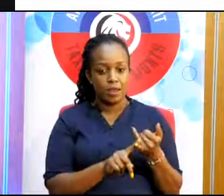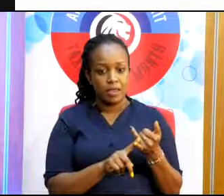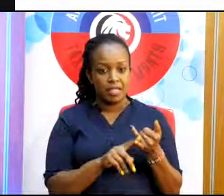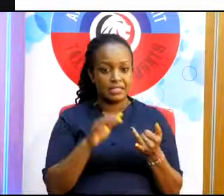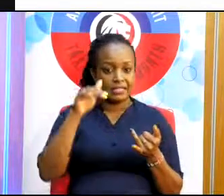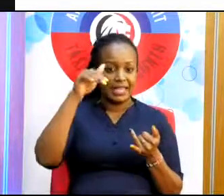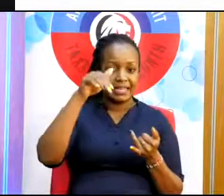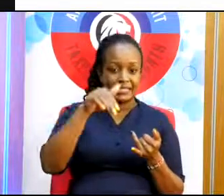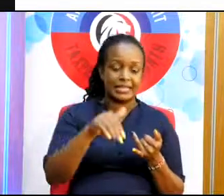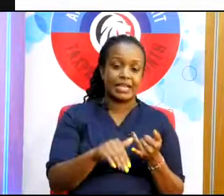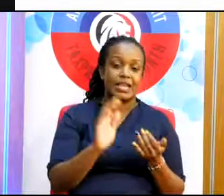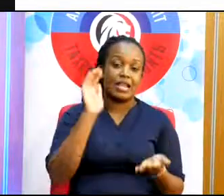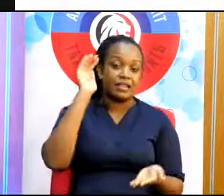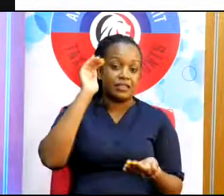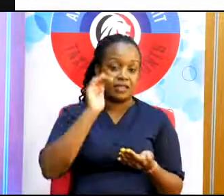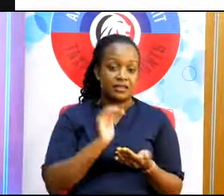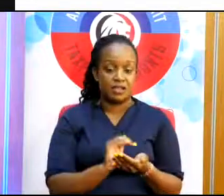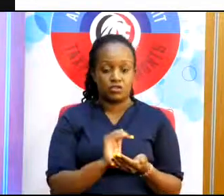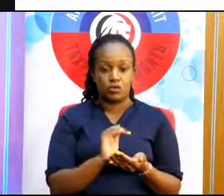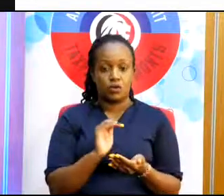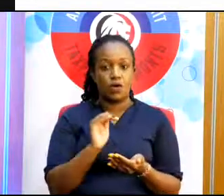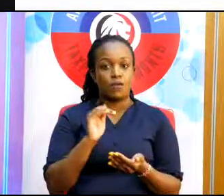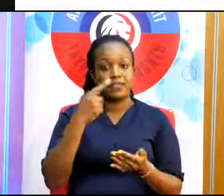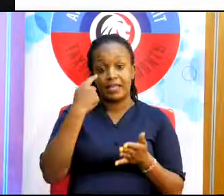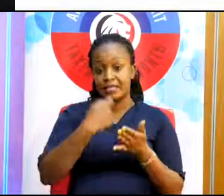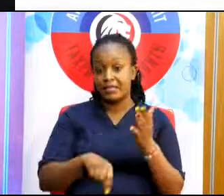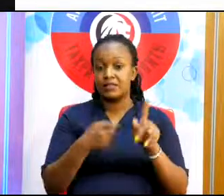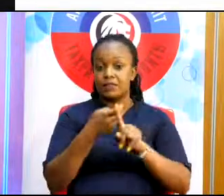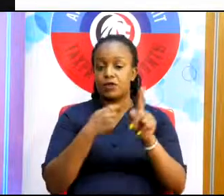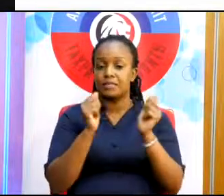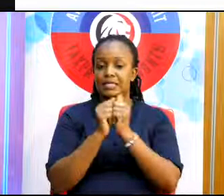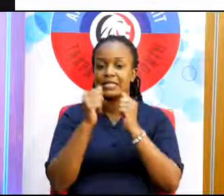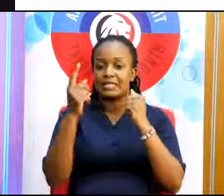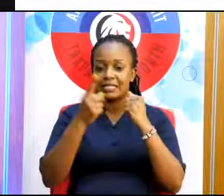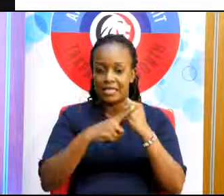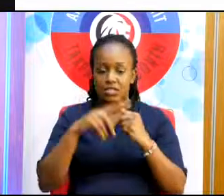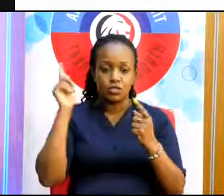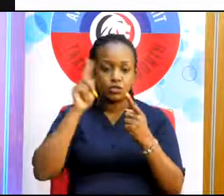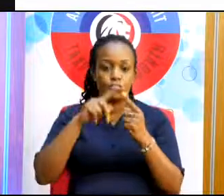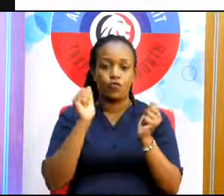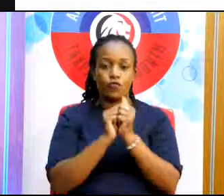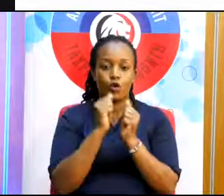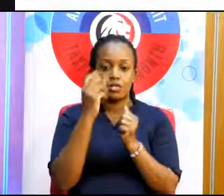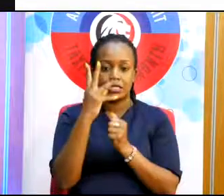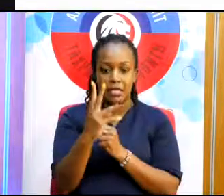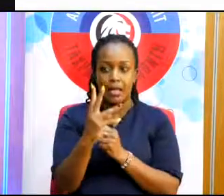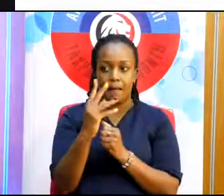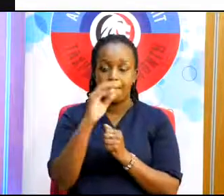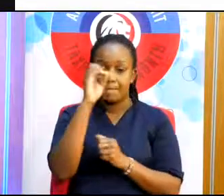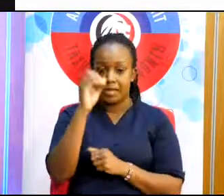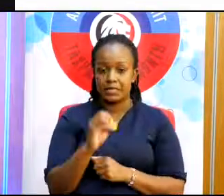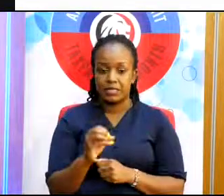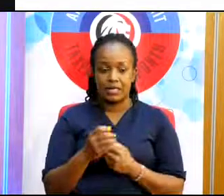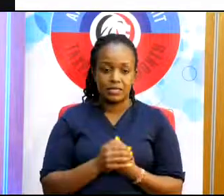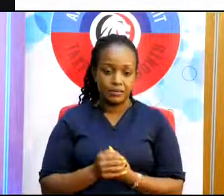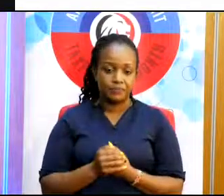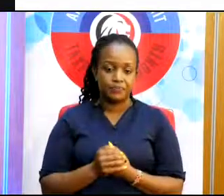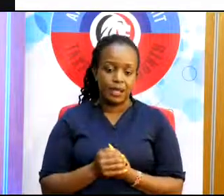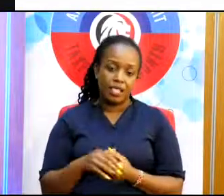the decline or the reduction of the tax rate from 16 to 14%. We also had a reduction